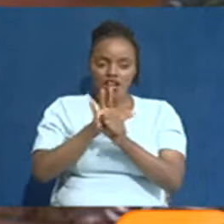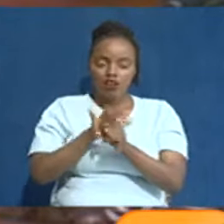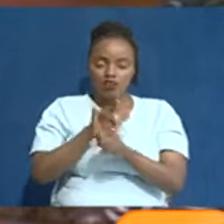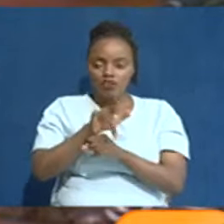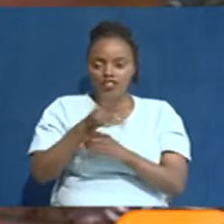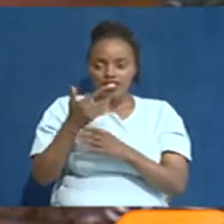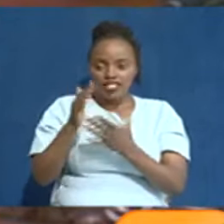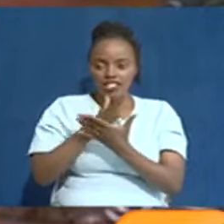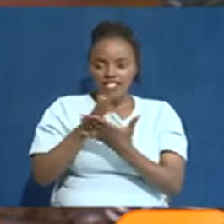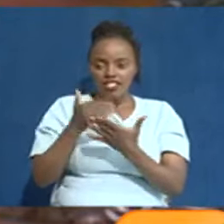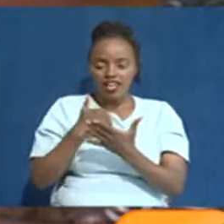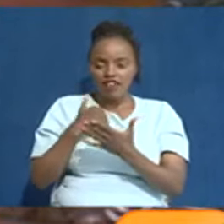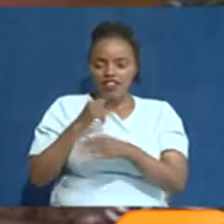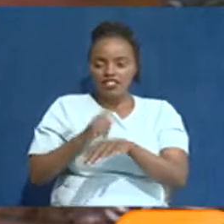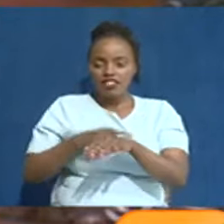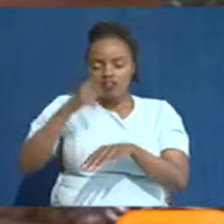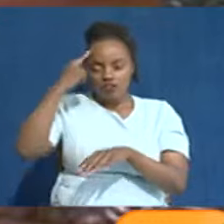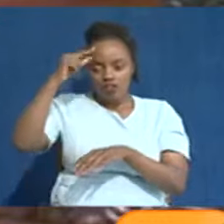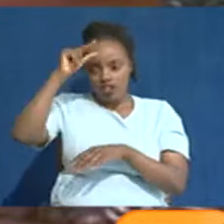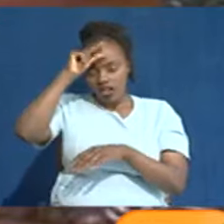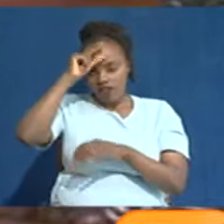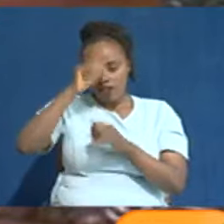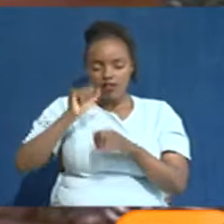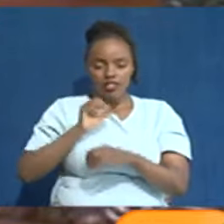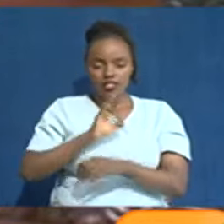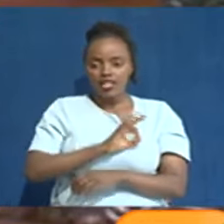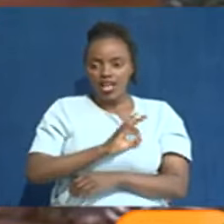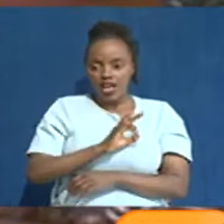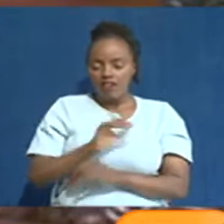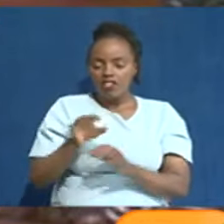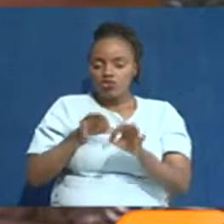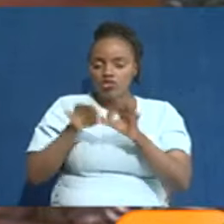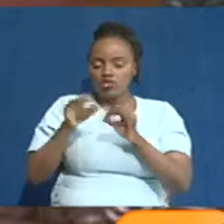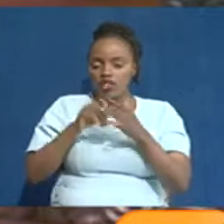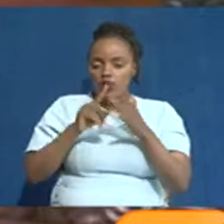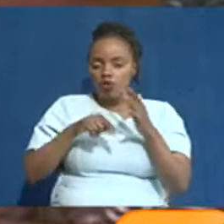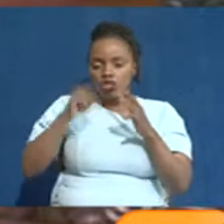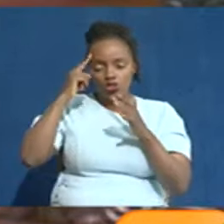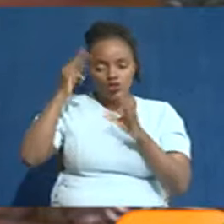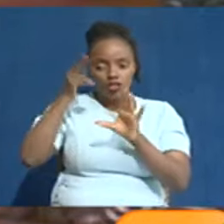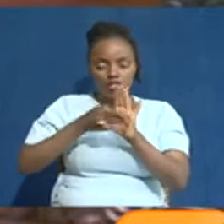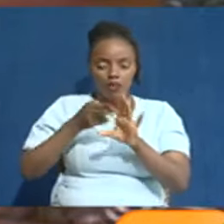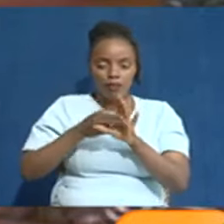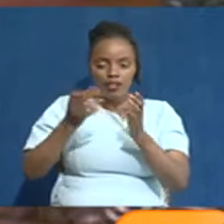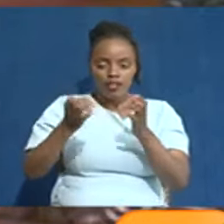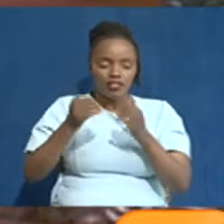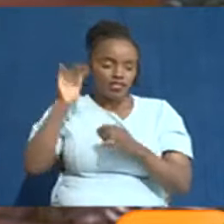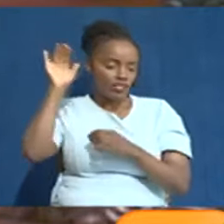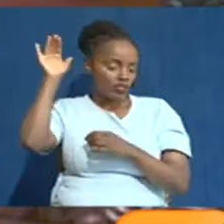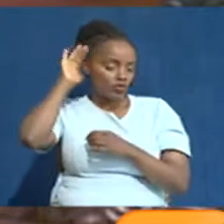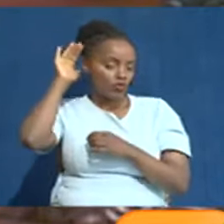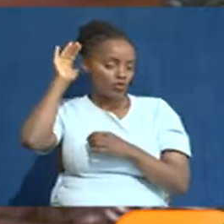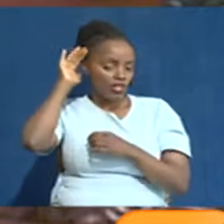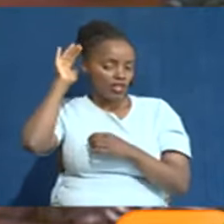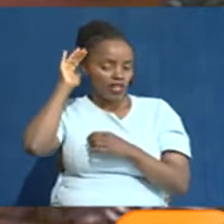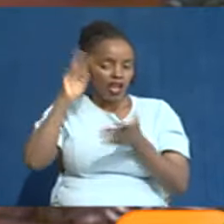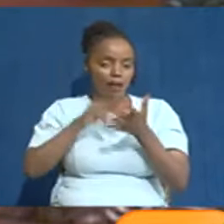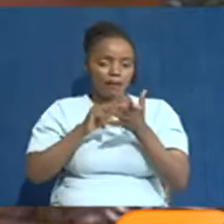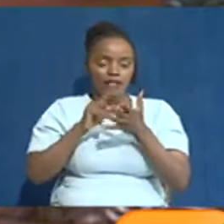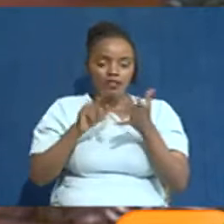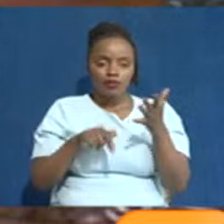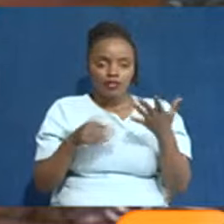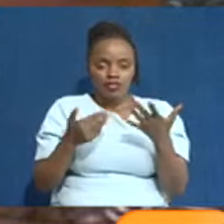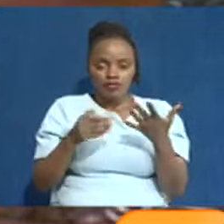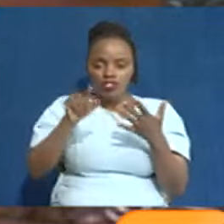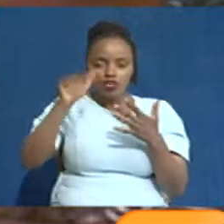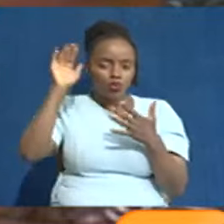sessions ended up being moments for the government officials to highlight what they thought participants needed to hear. So,